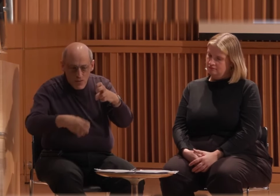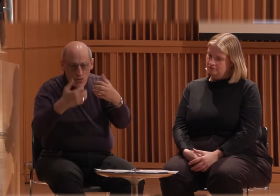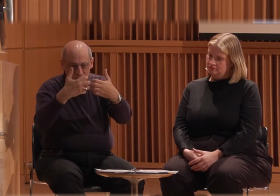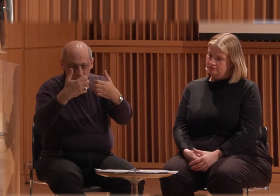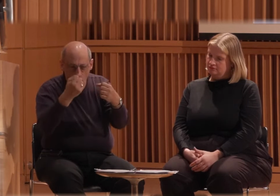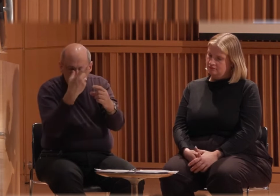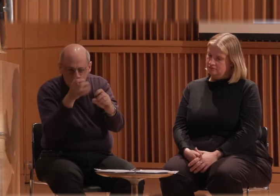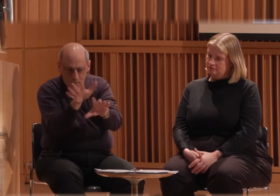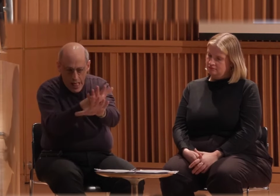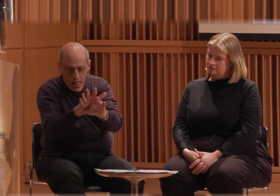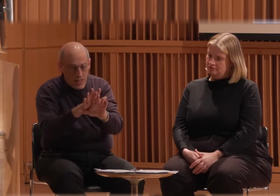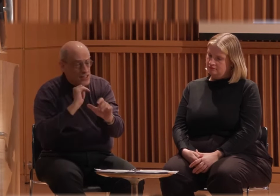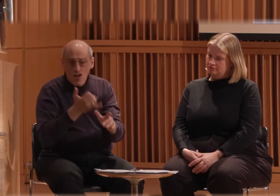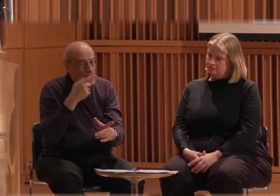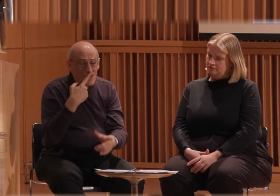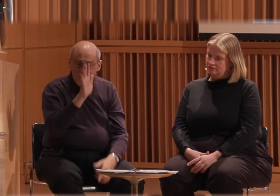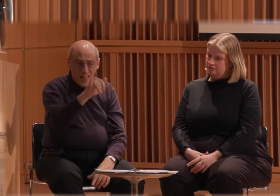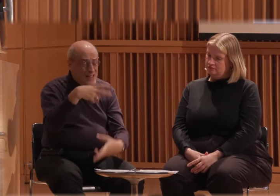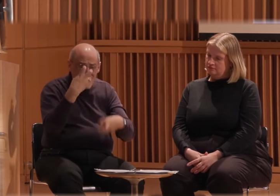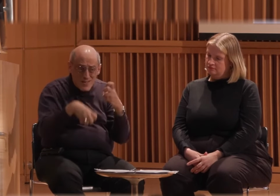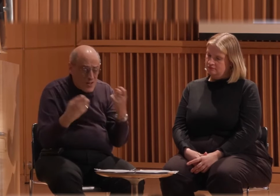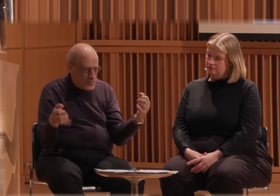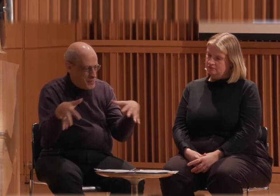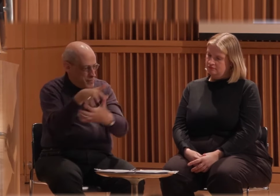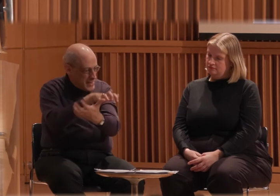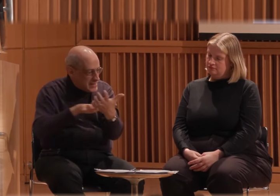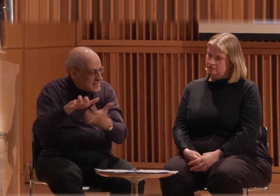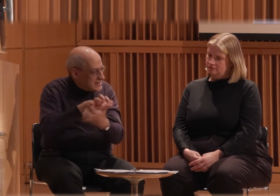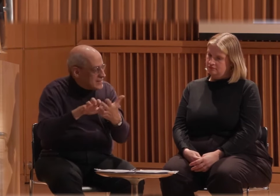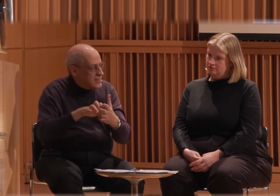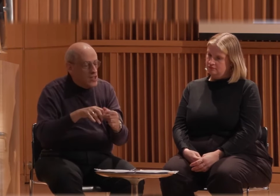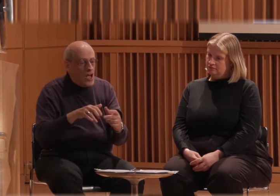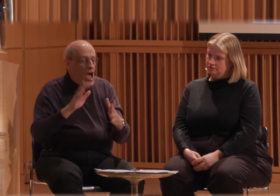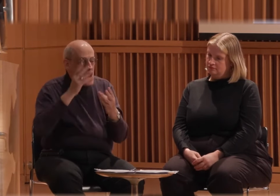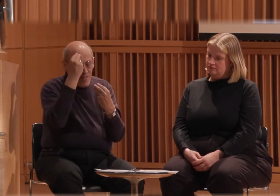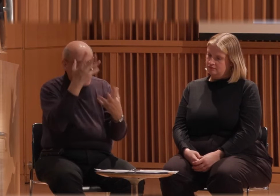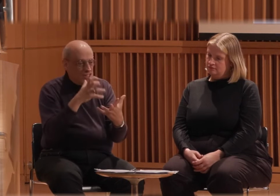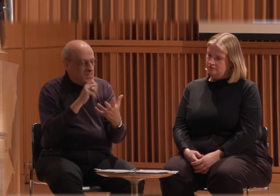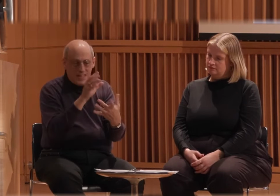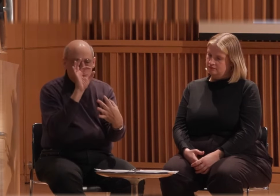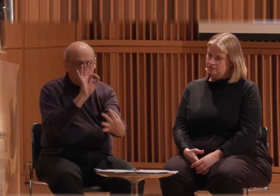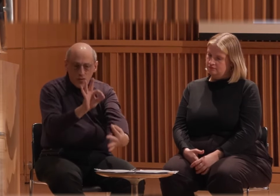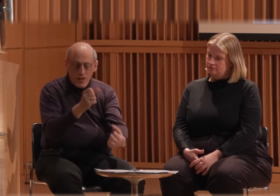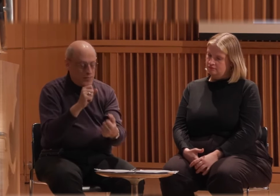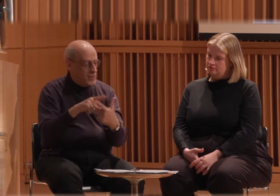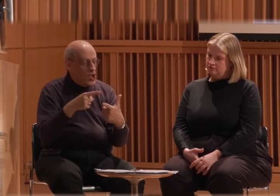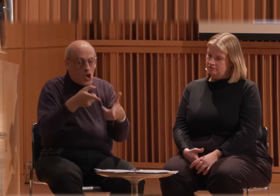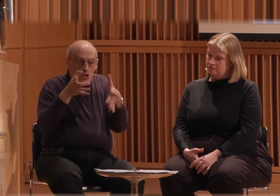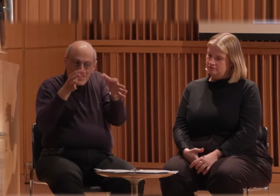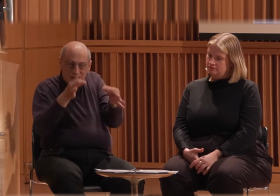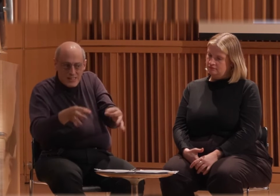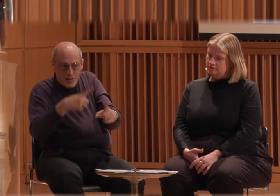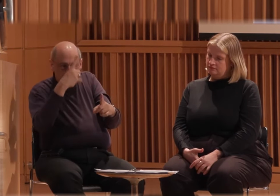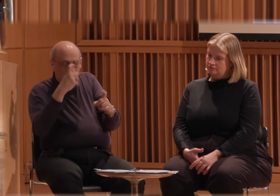it is not wrong to say that. It is not wrong to say that often you have very imperfect data. You are making a decision on